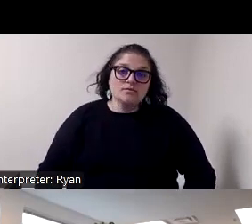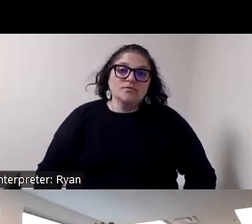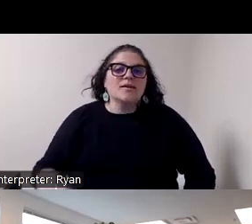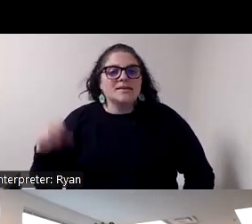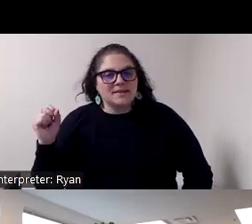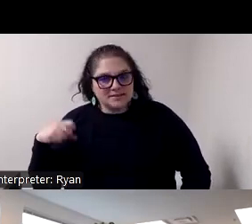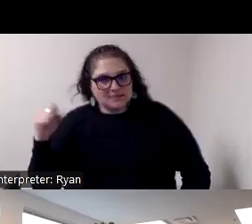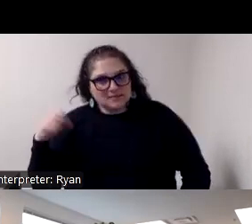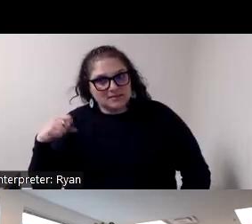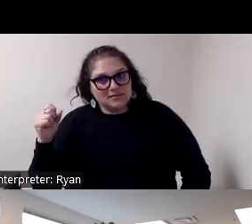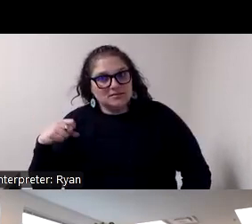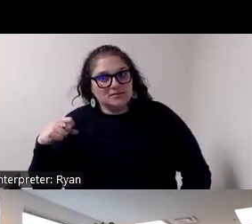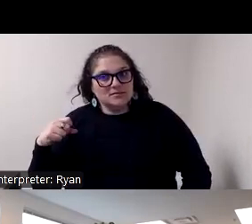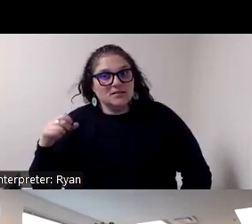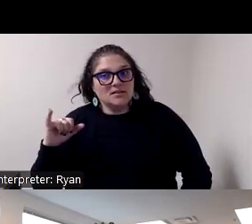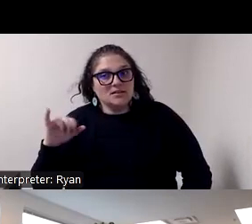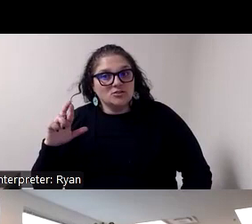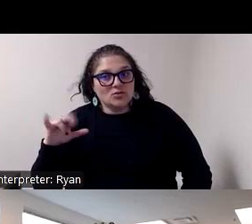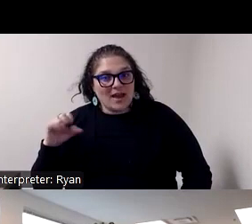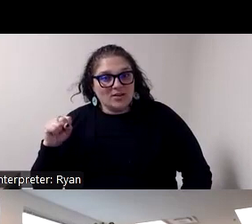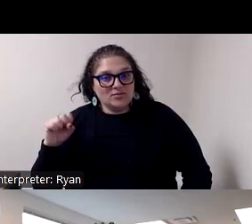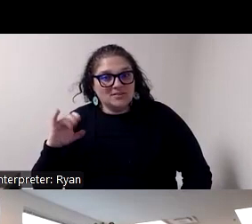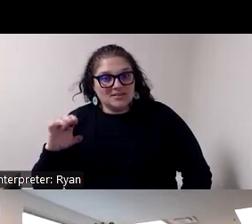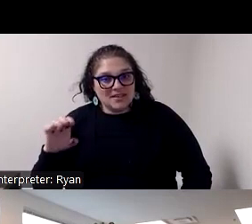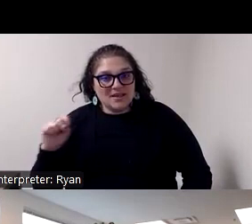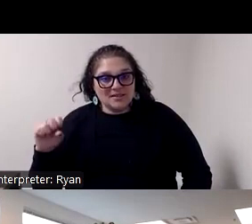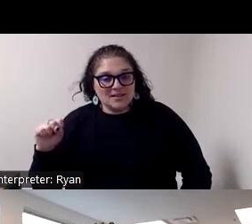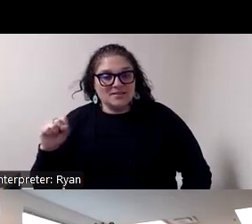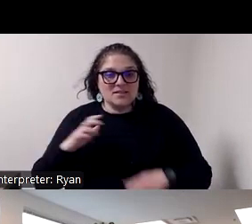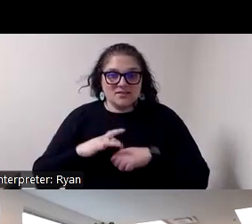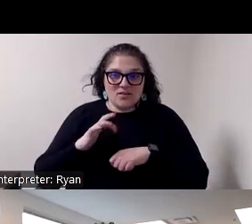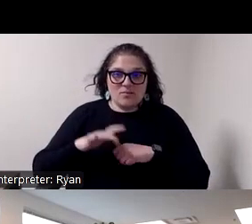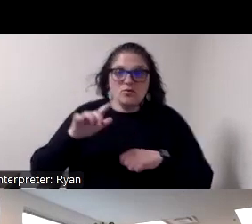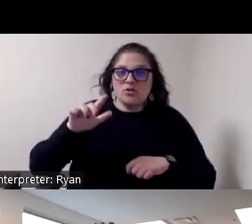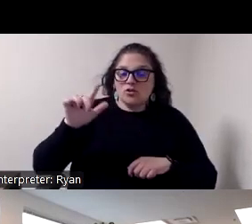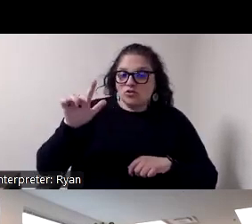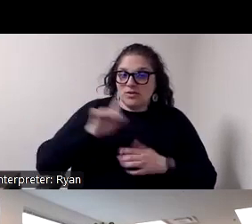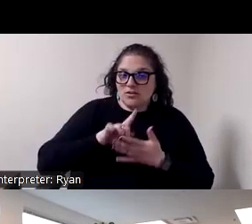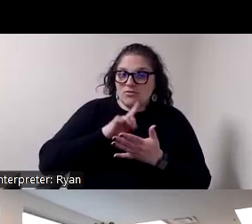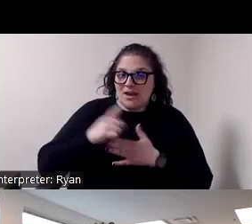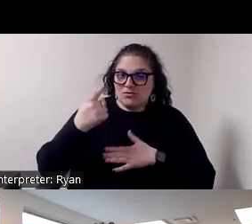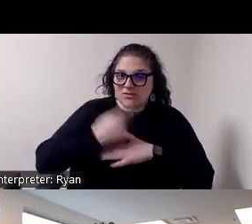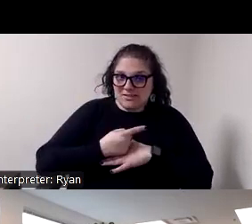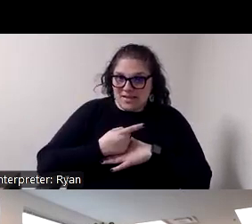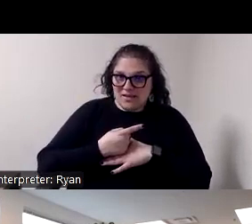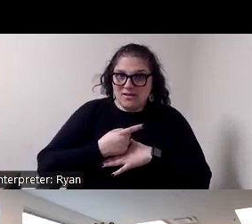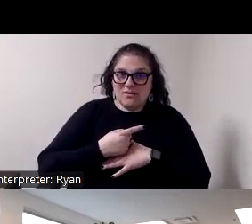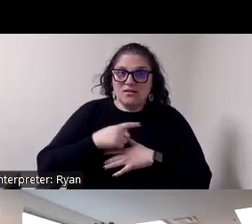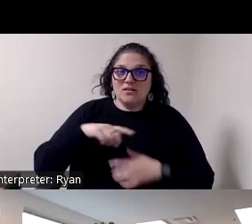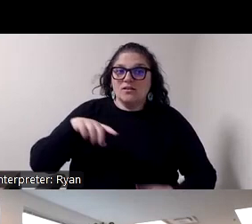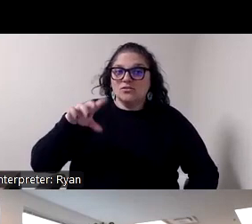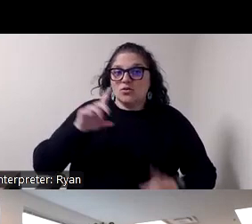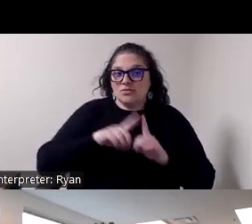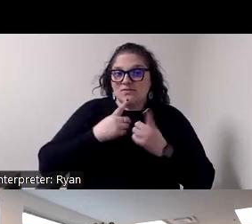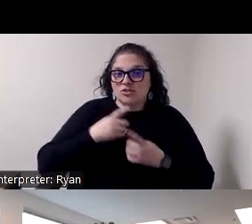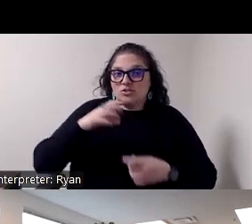is. So Iris ESS is available 23 hours a day, 7 days a week. So on the Division of Finance